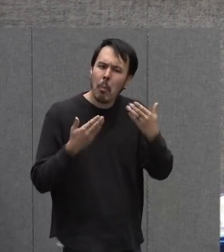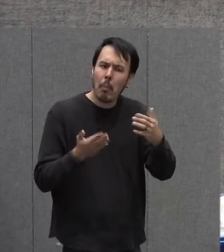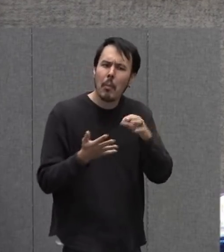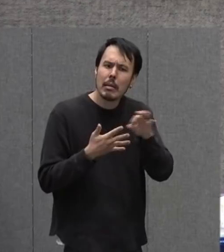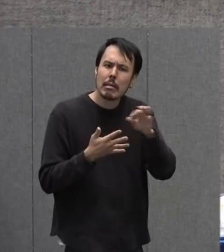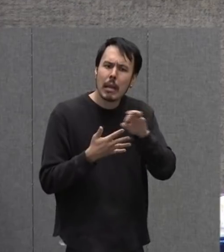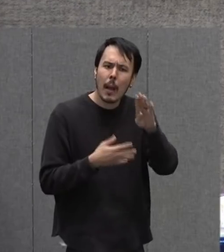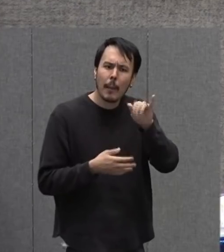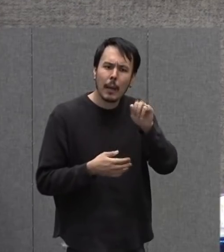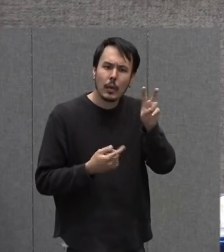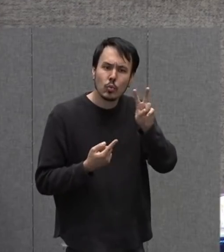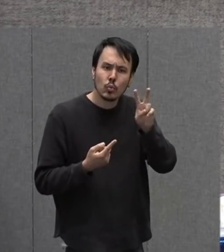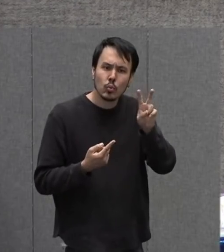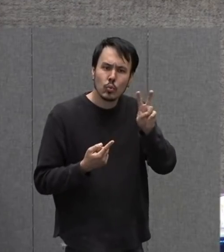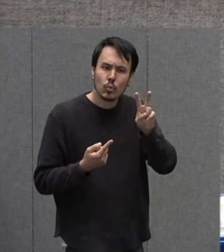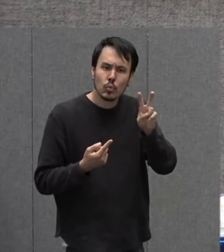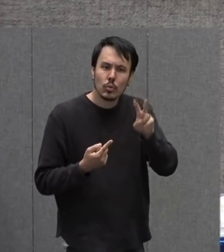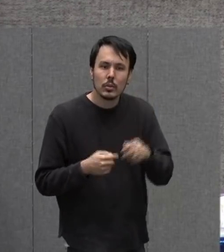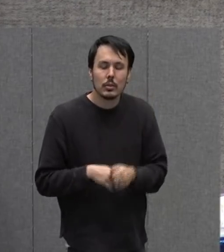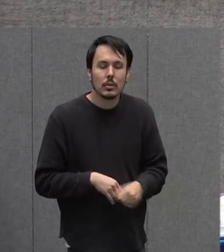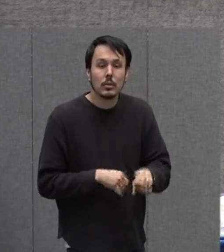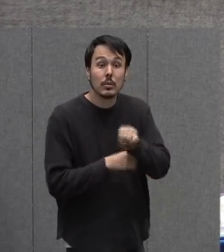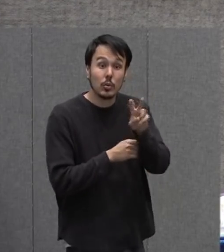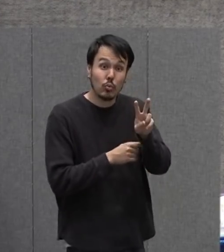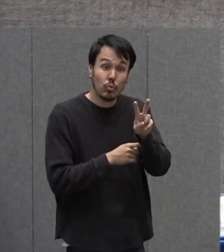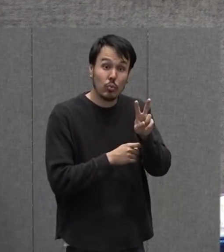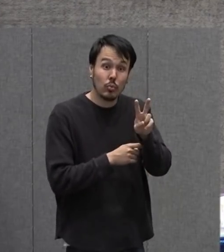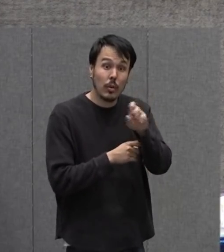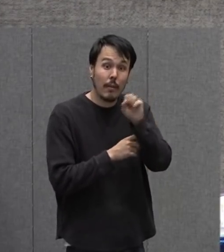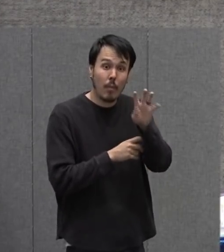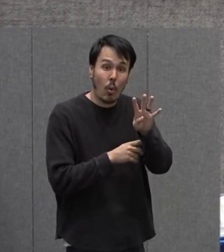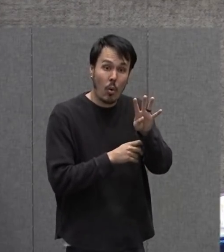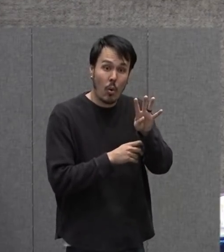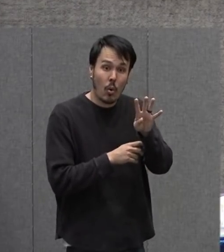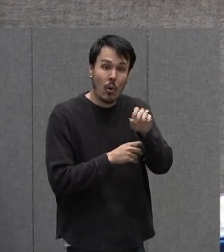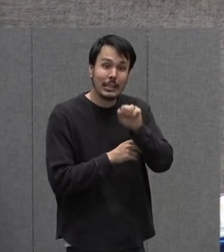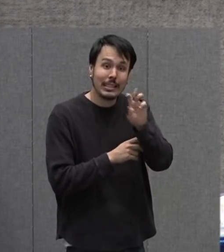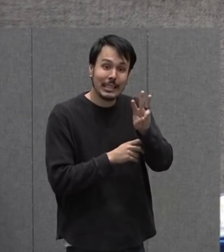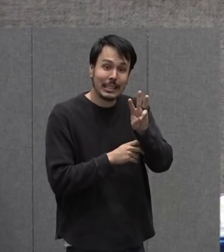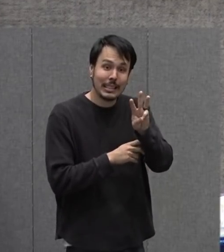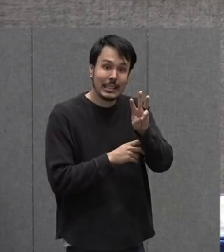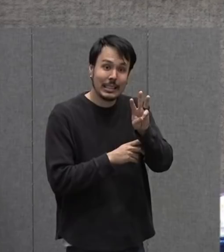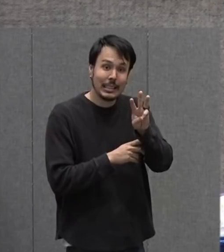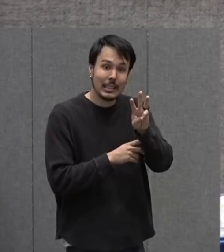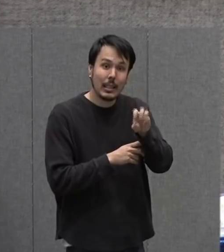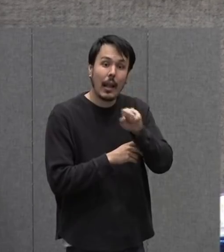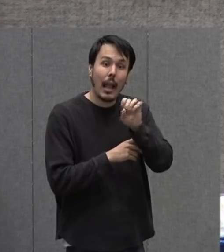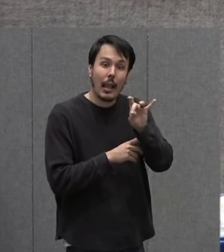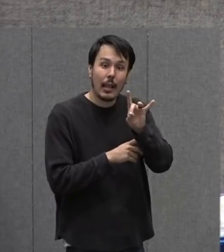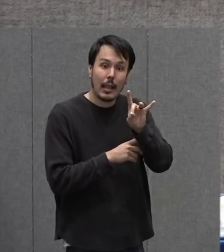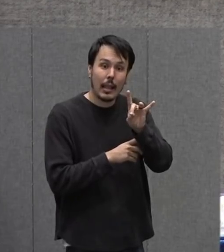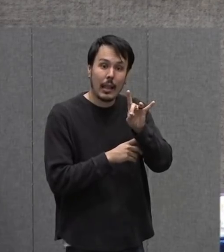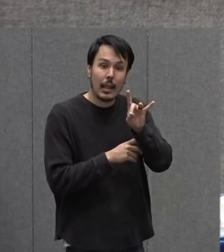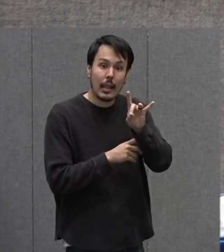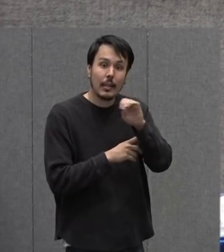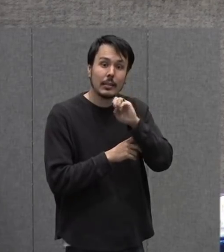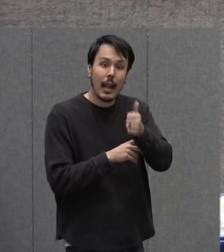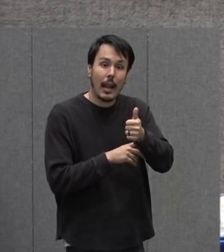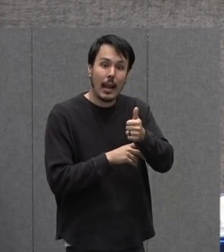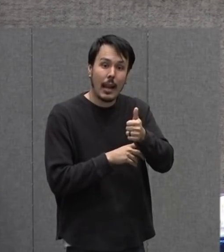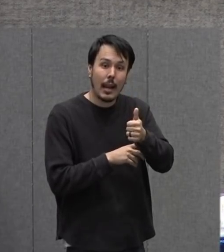2s to count our bugs? 2, 4, 6, 8,